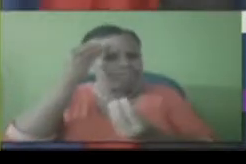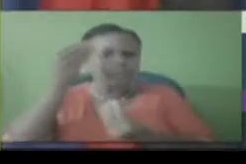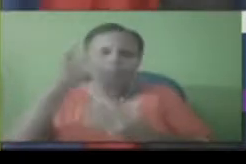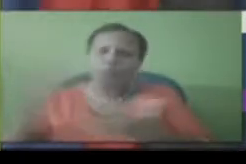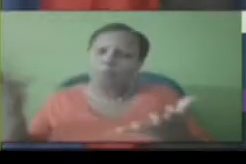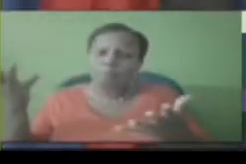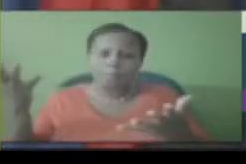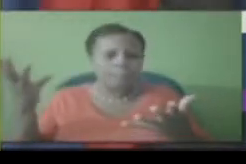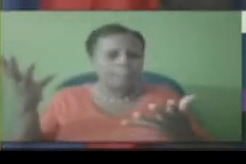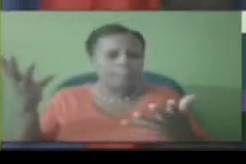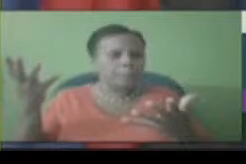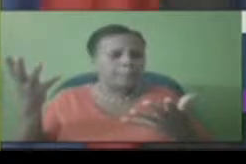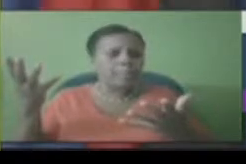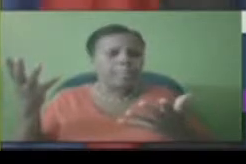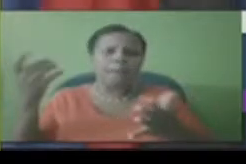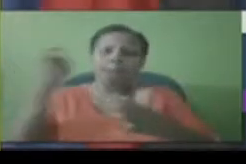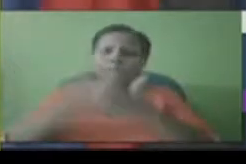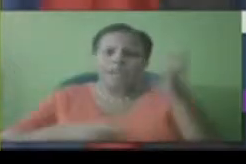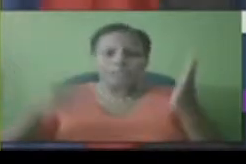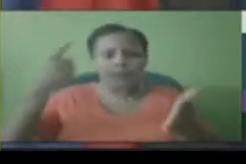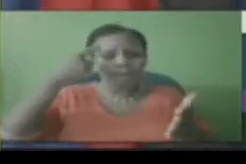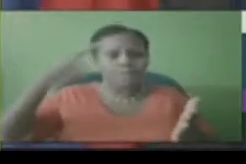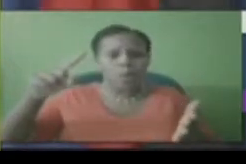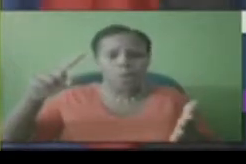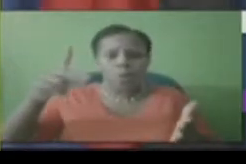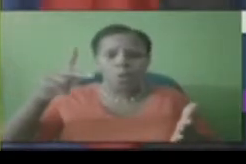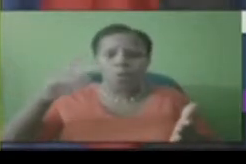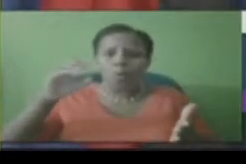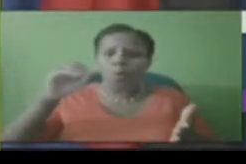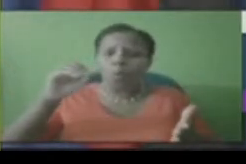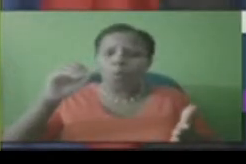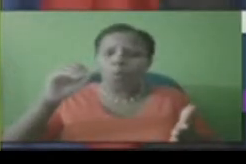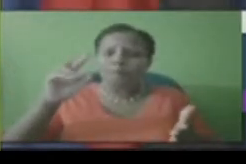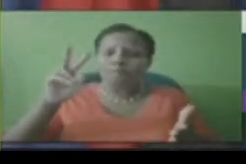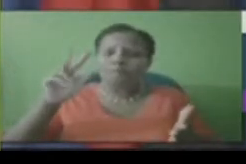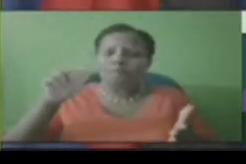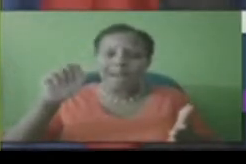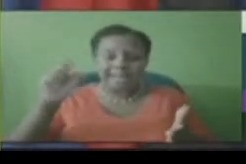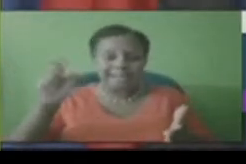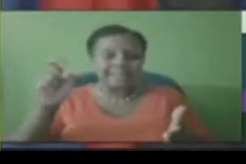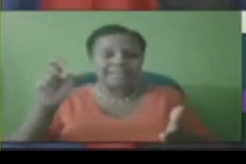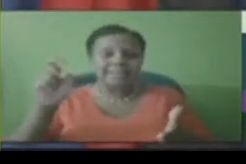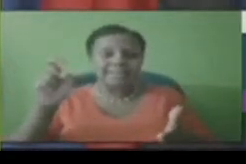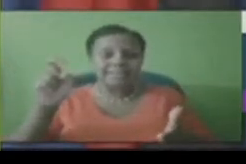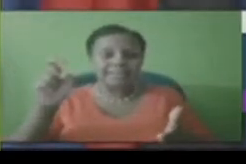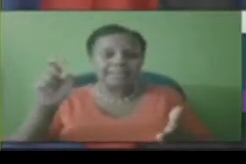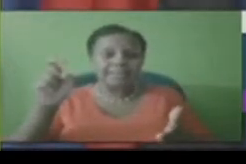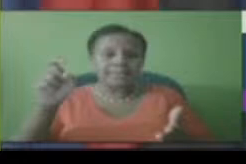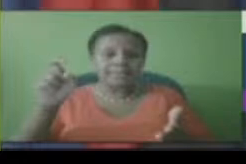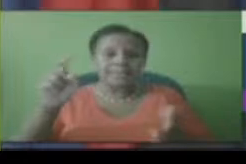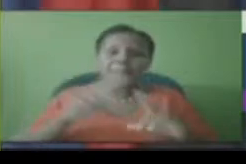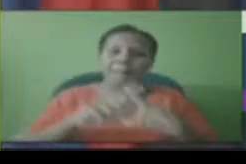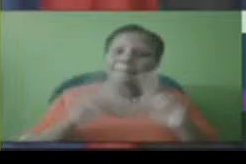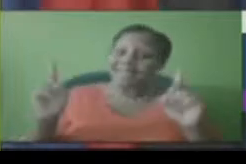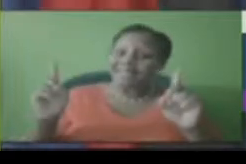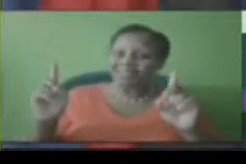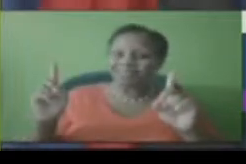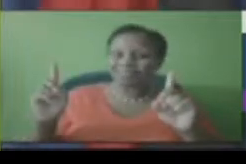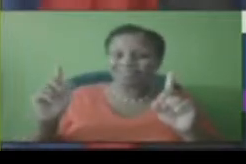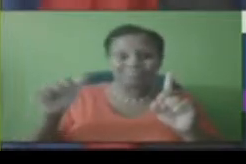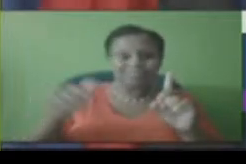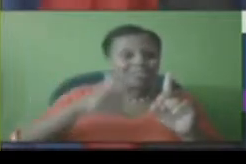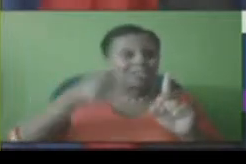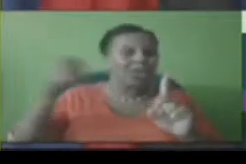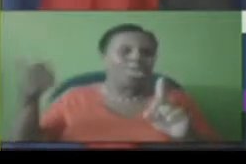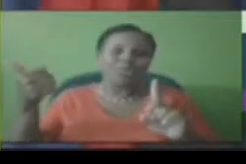a internationally public thing and there was no commercial aspect to COVAX. But the other prices, all the contracts come with